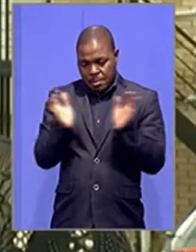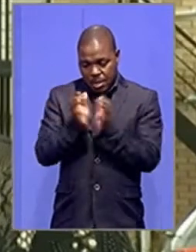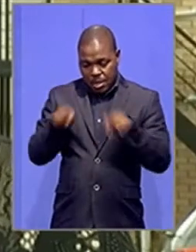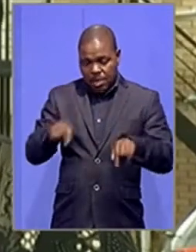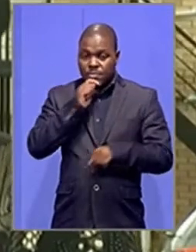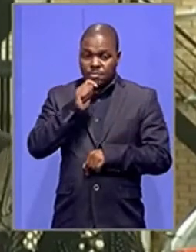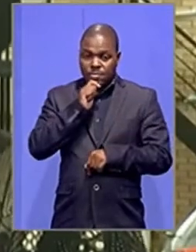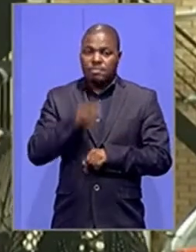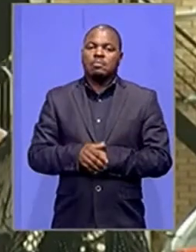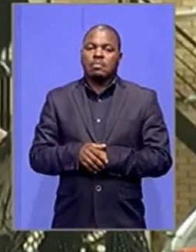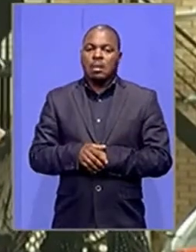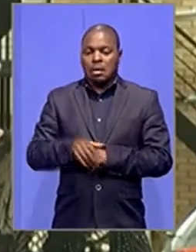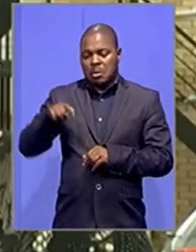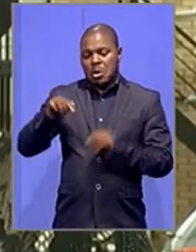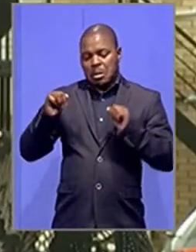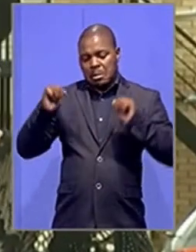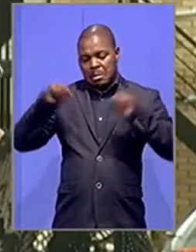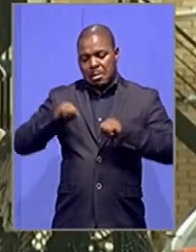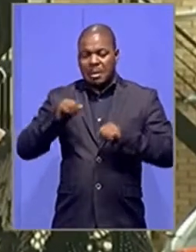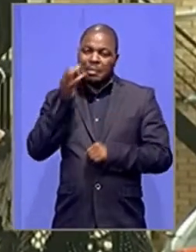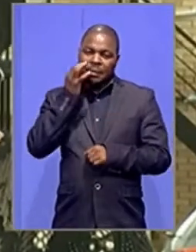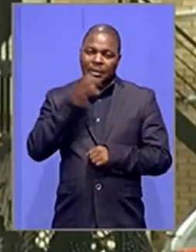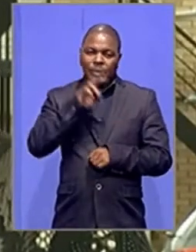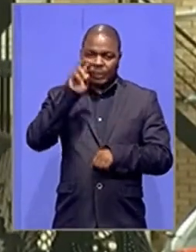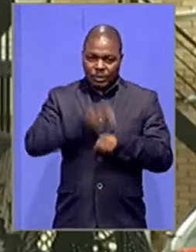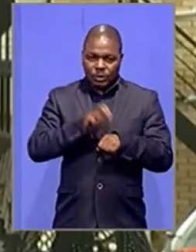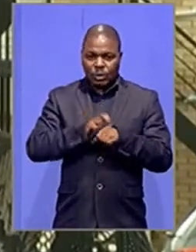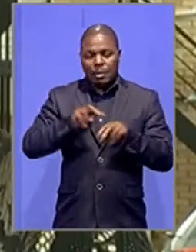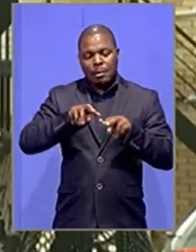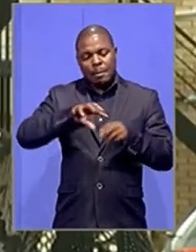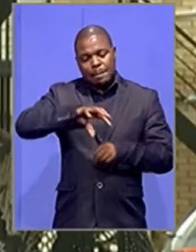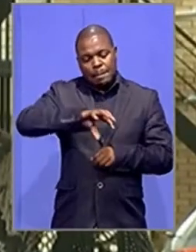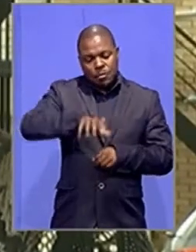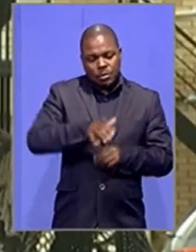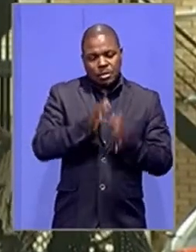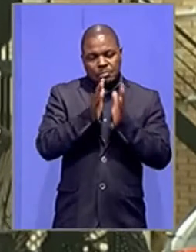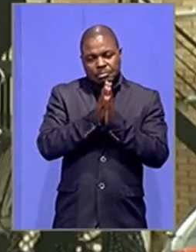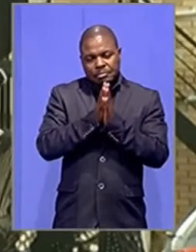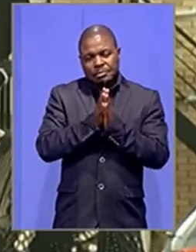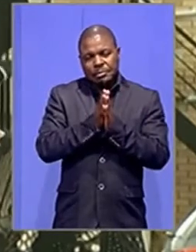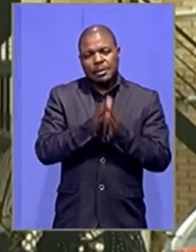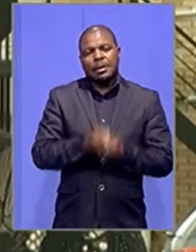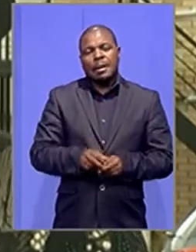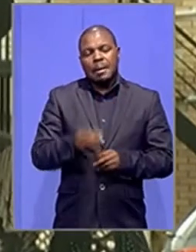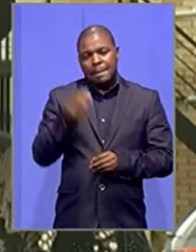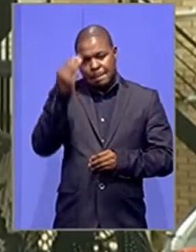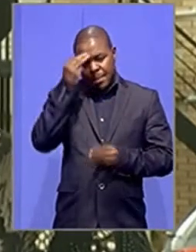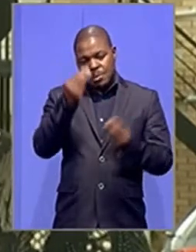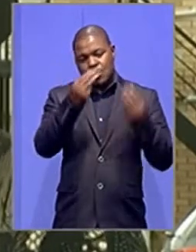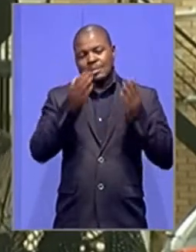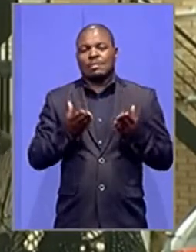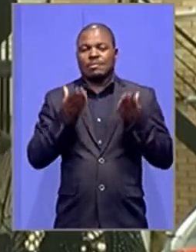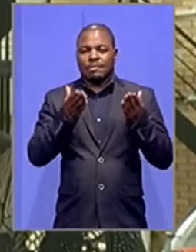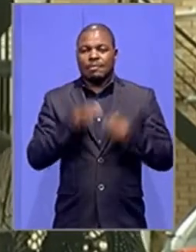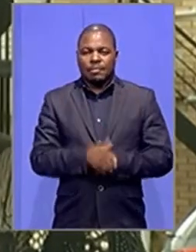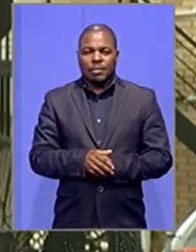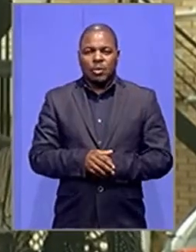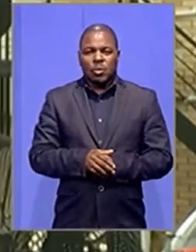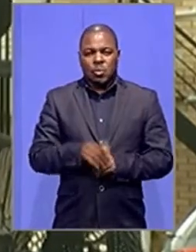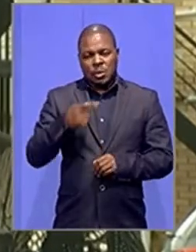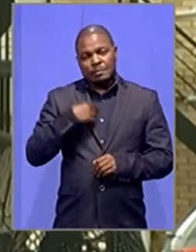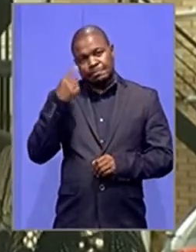did agree that there is a need to have a provincial memorial service. We are looking at probably having that